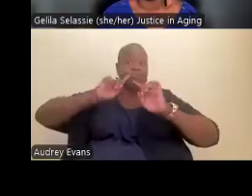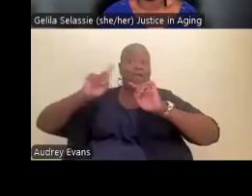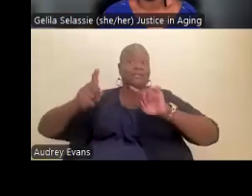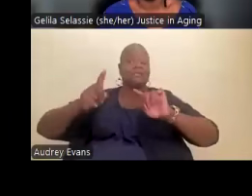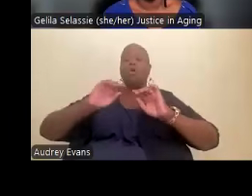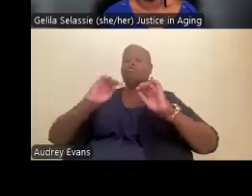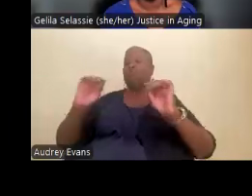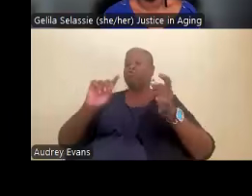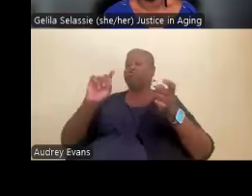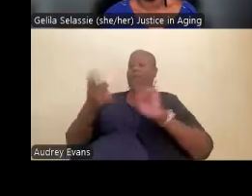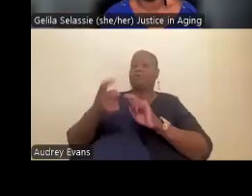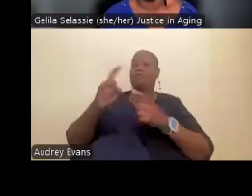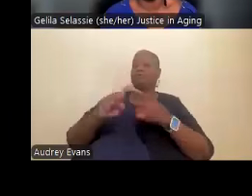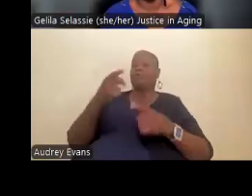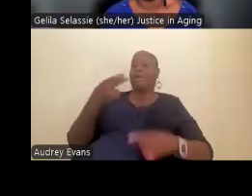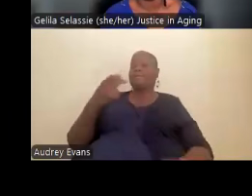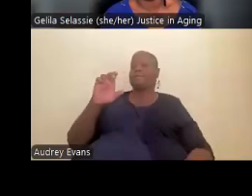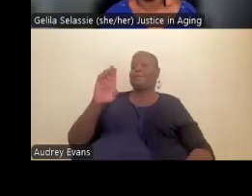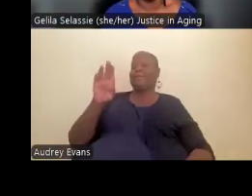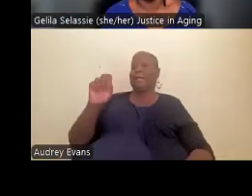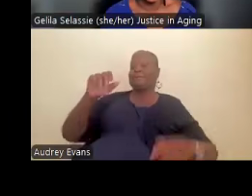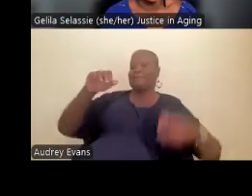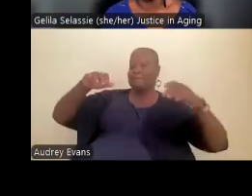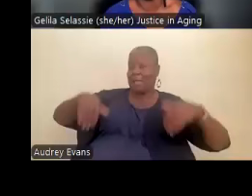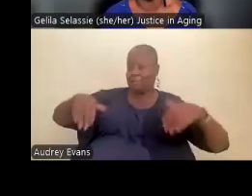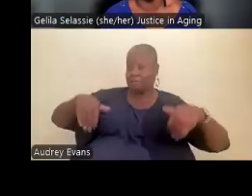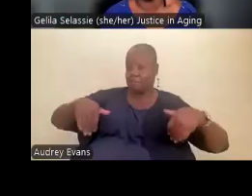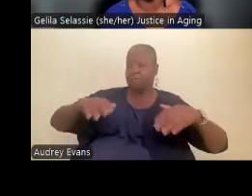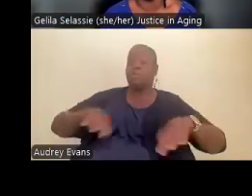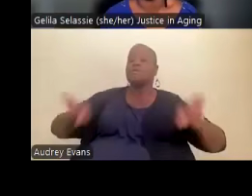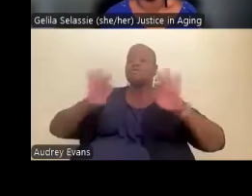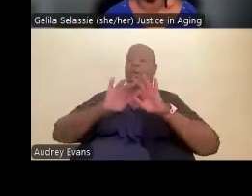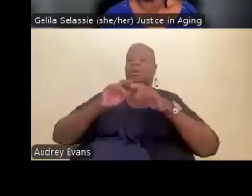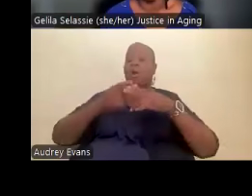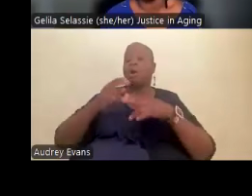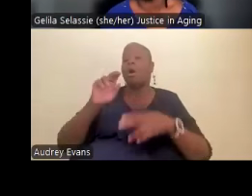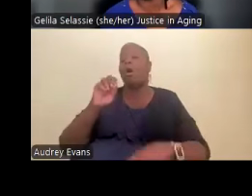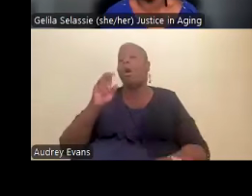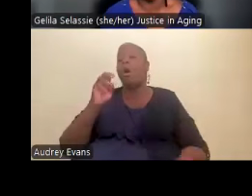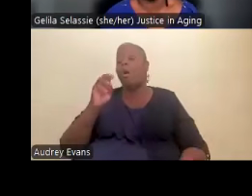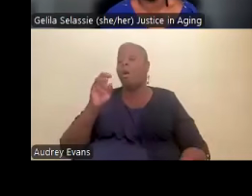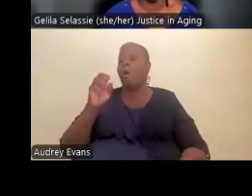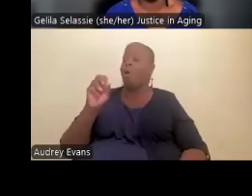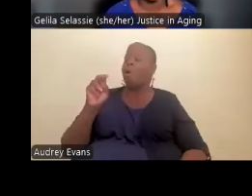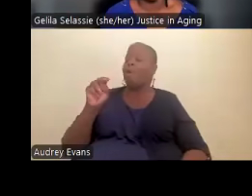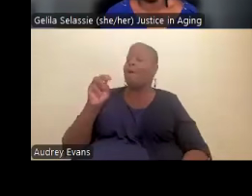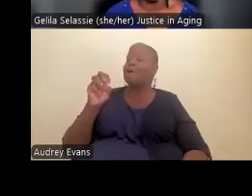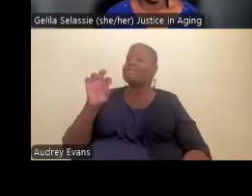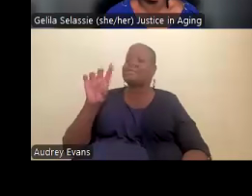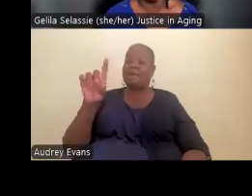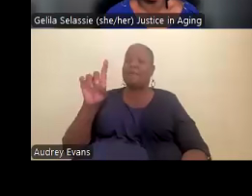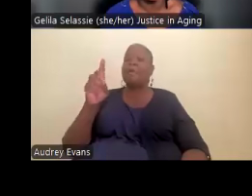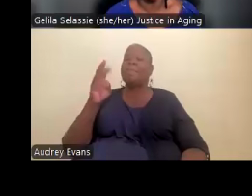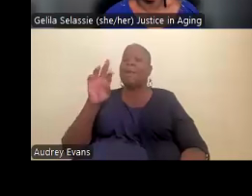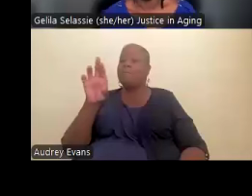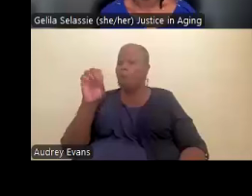HCBS. So it's really important to note that this, what's called the Olmstead Memo, has not changed HCBS at this